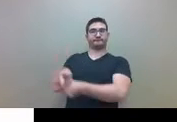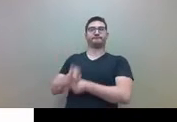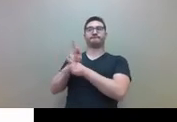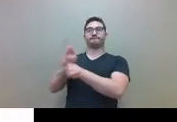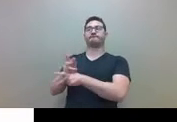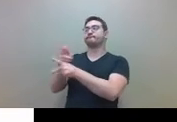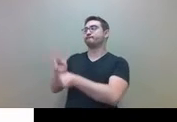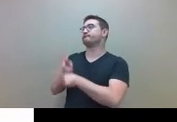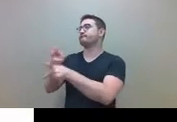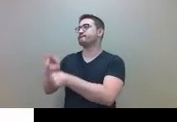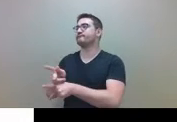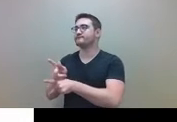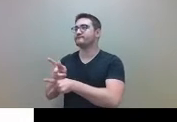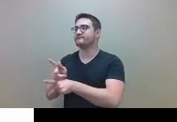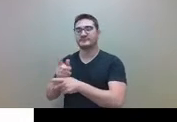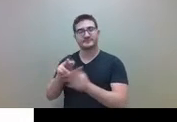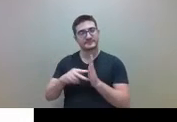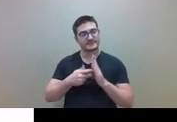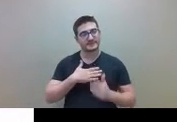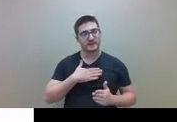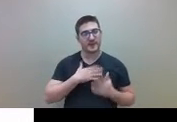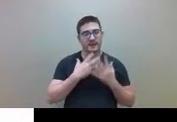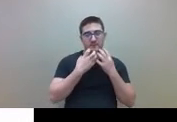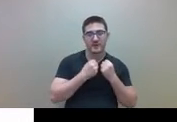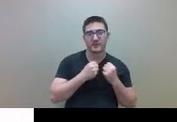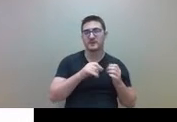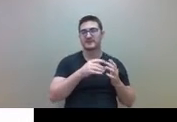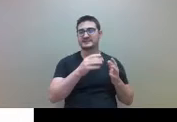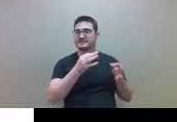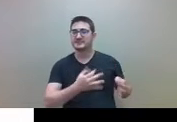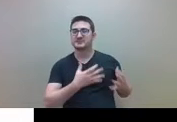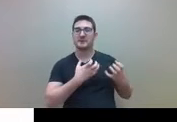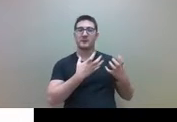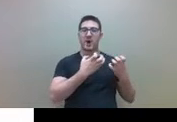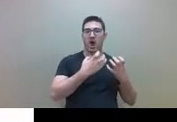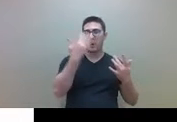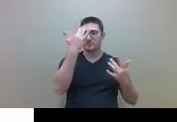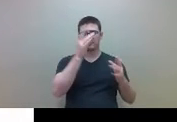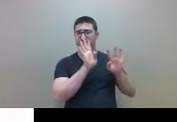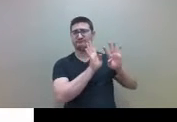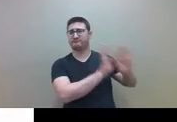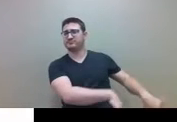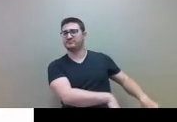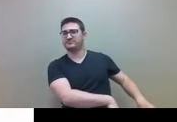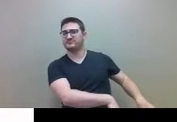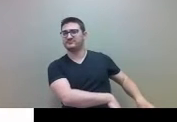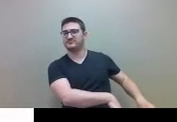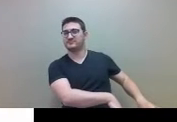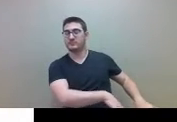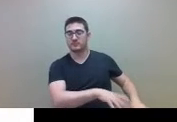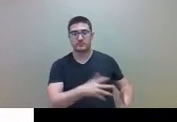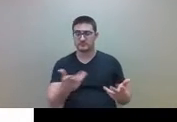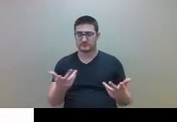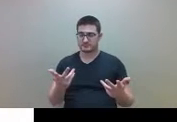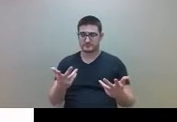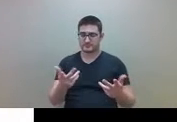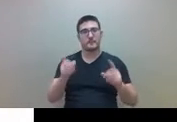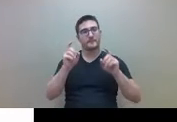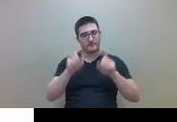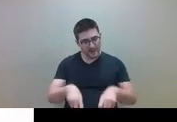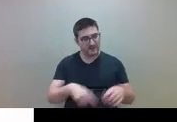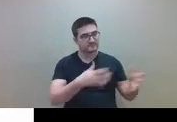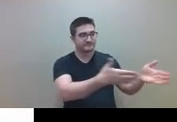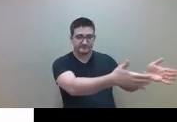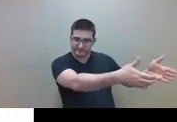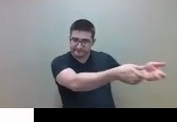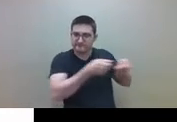to be who I am. I still need to stimulate my mind so that I can be a more effective